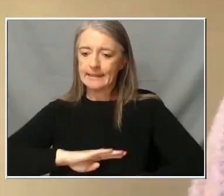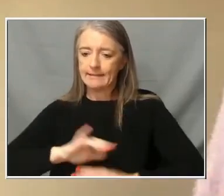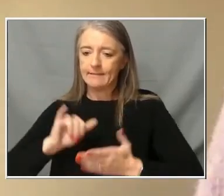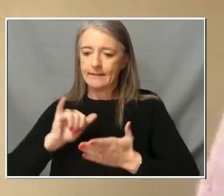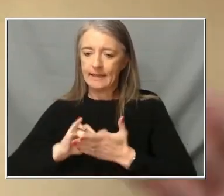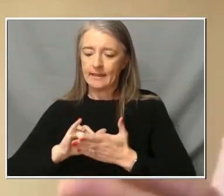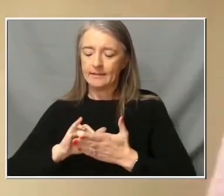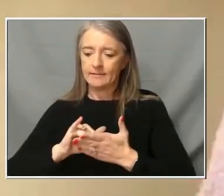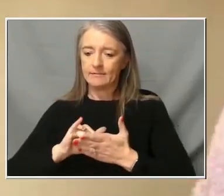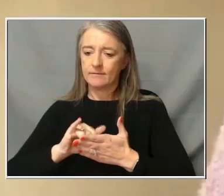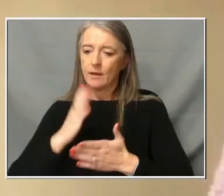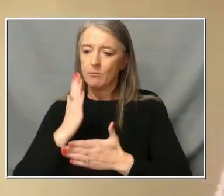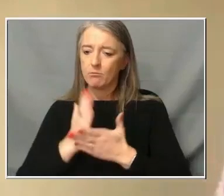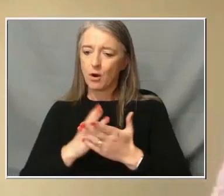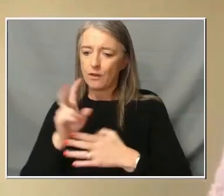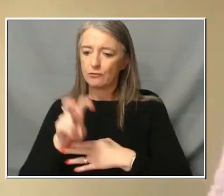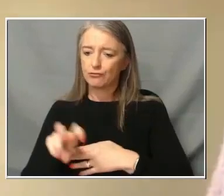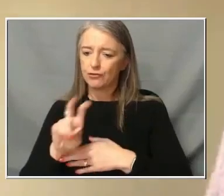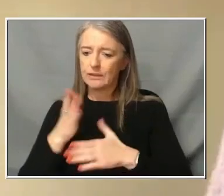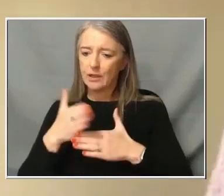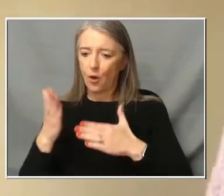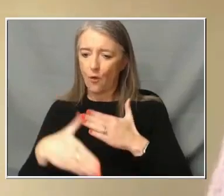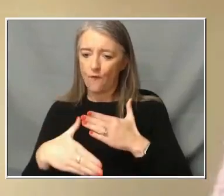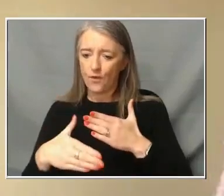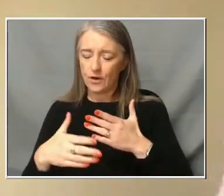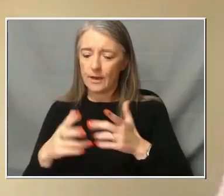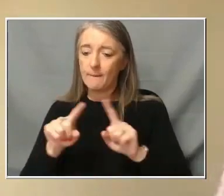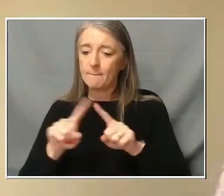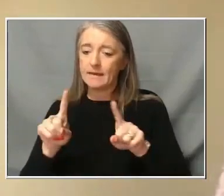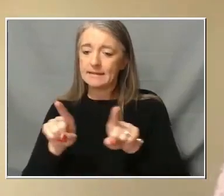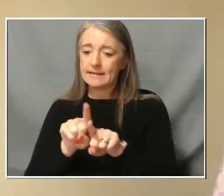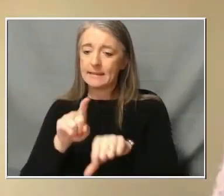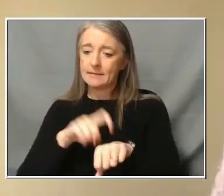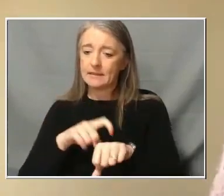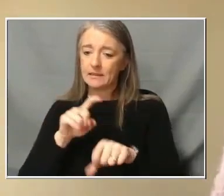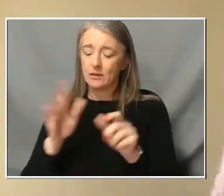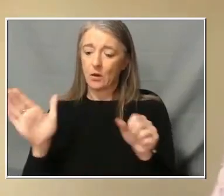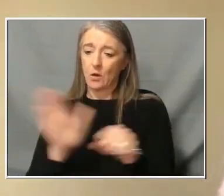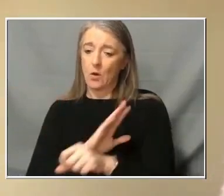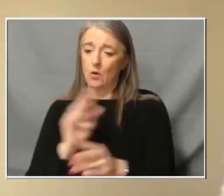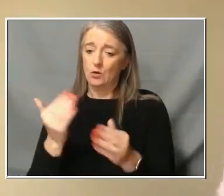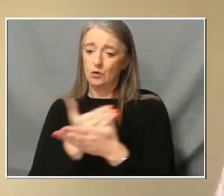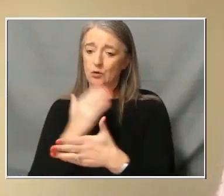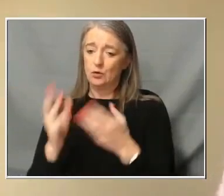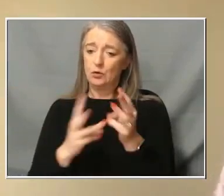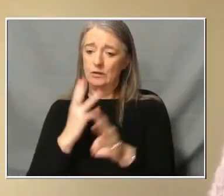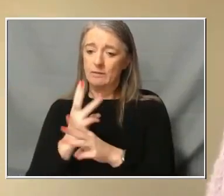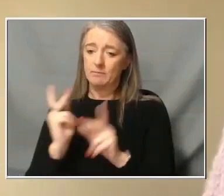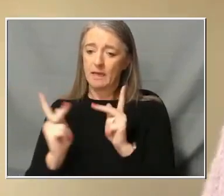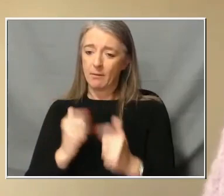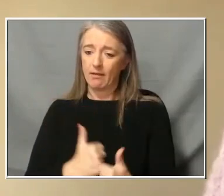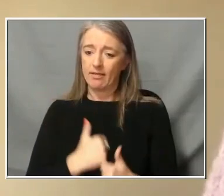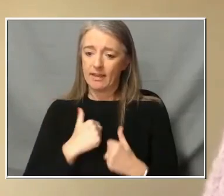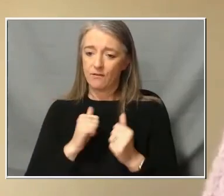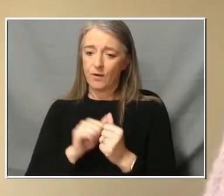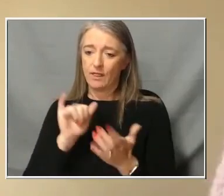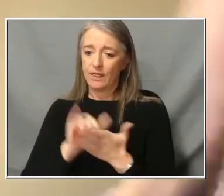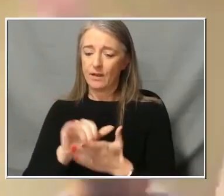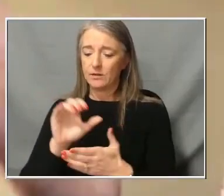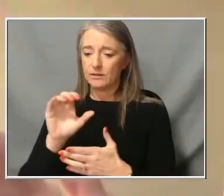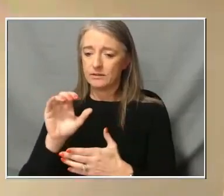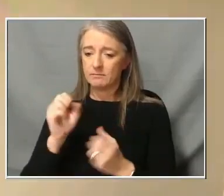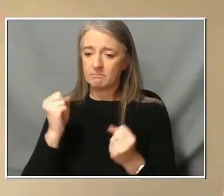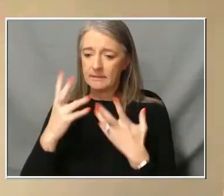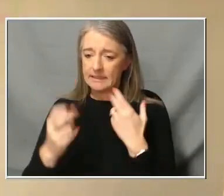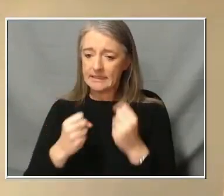know, that part of the journey was over. But yes, it was a whole new world. You know, people live with them for